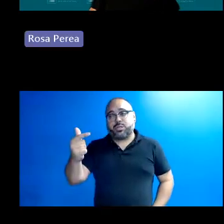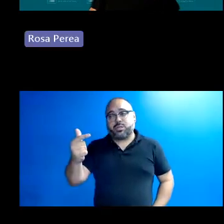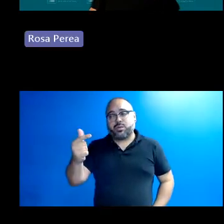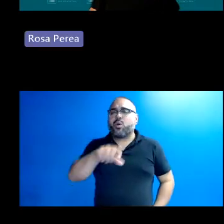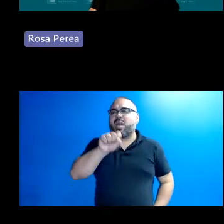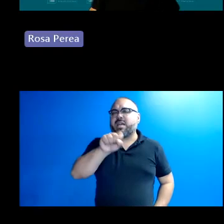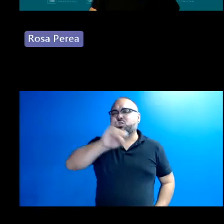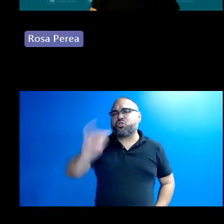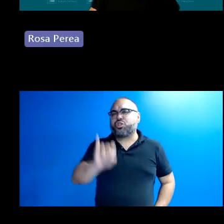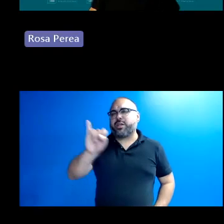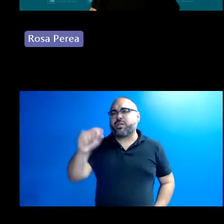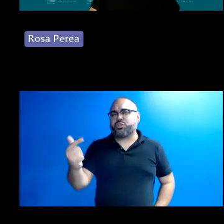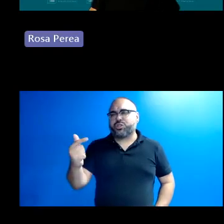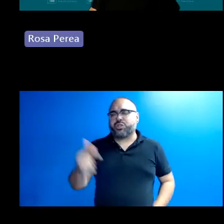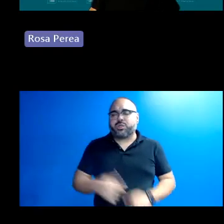SJG.